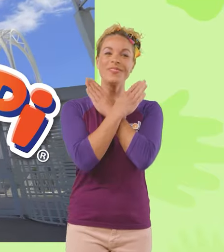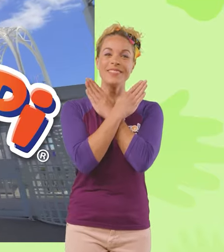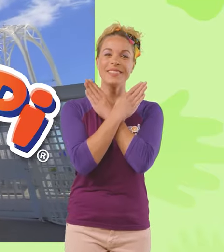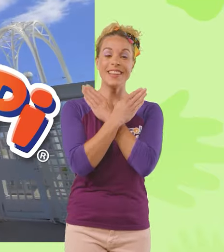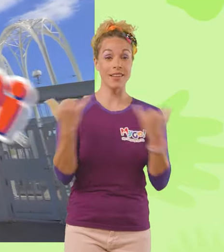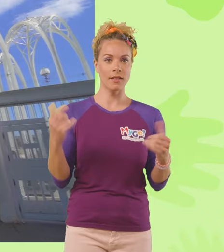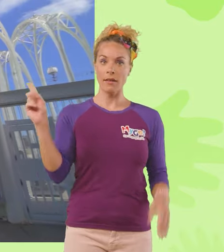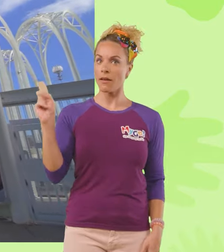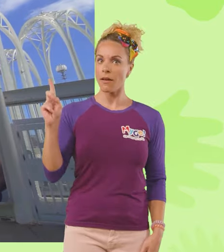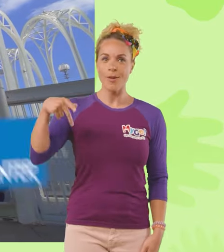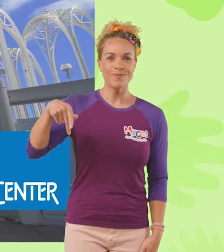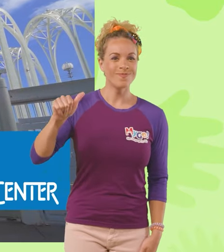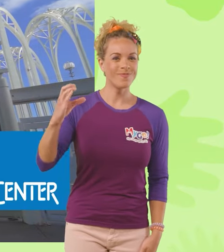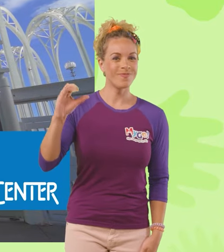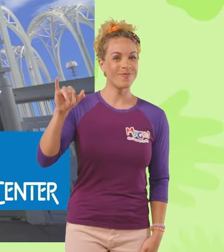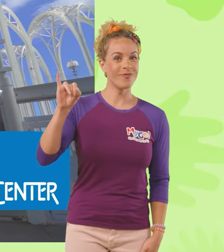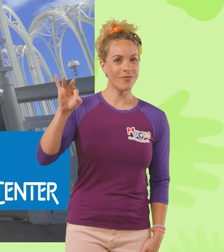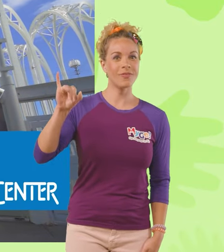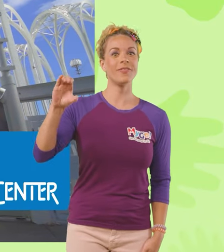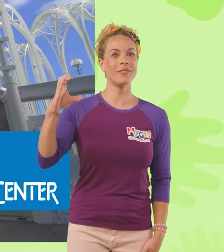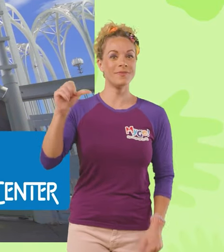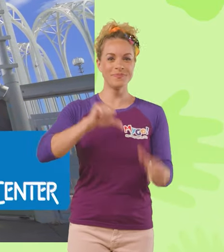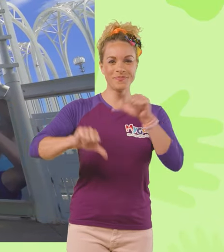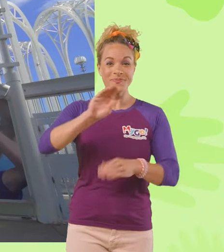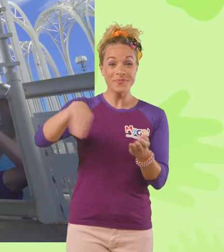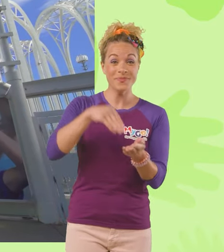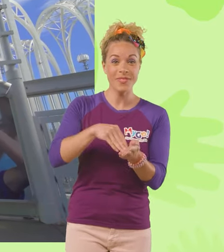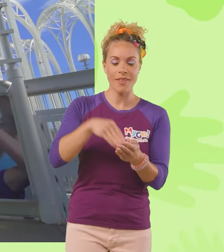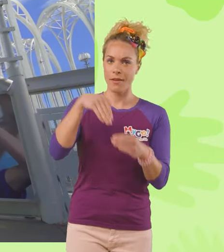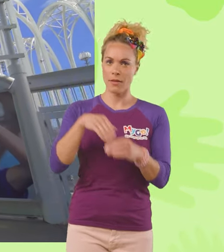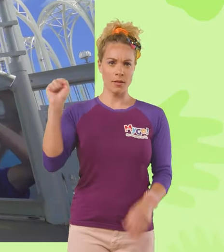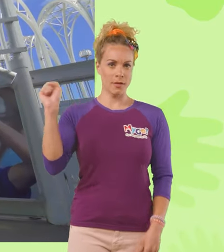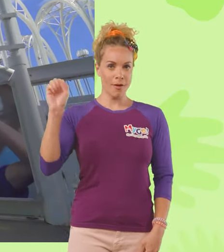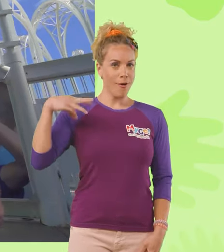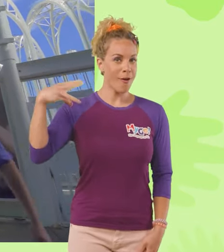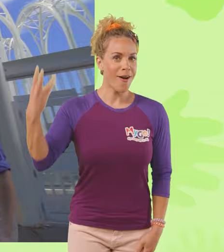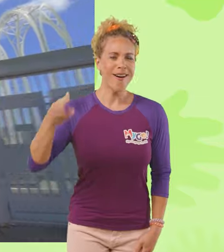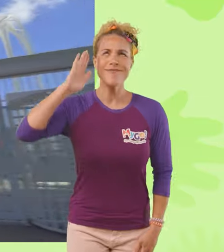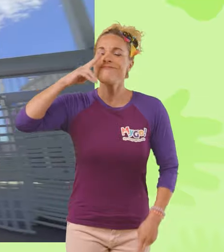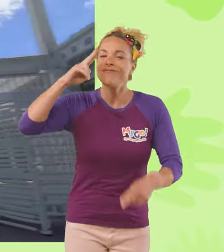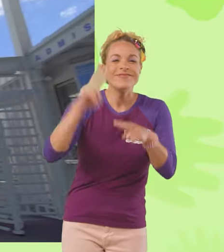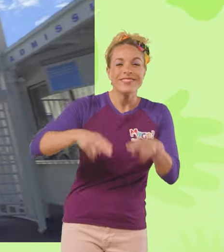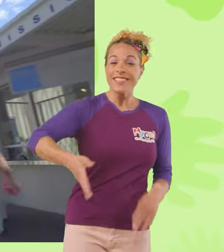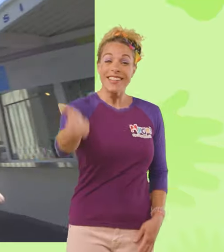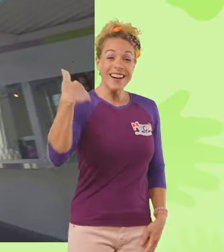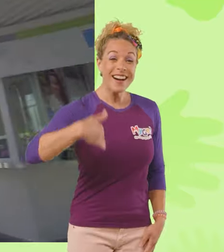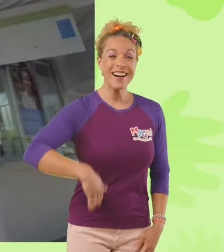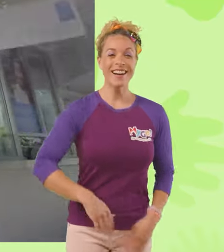Blippi! And today we are at the Pacific Science Center in Seattle, Washington. This is going to be so much fun. Come on!